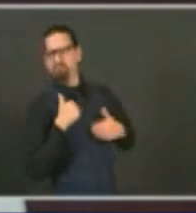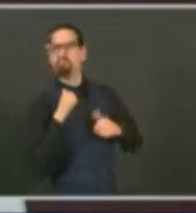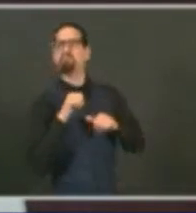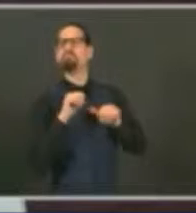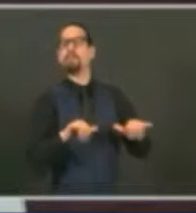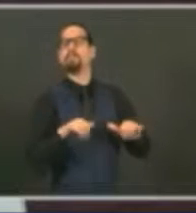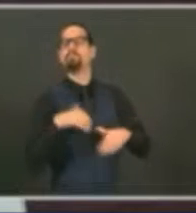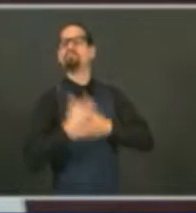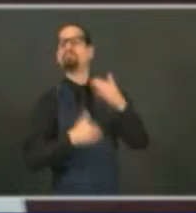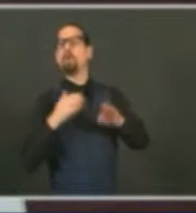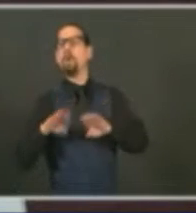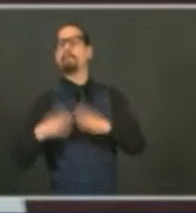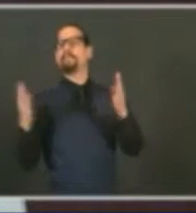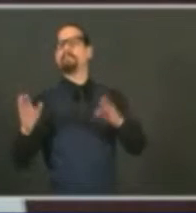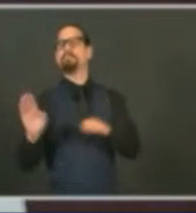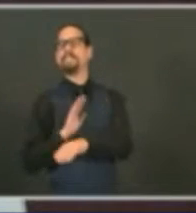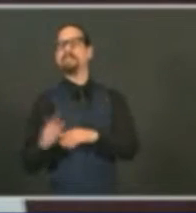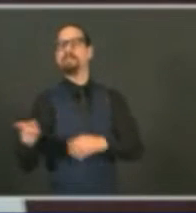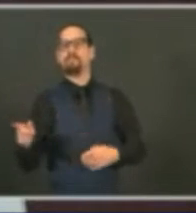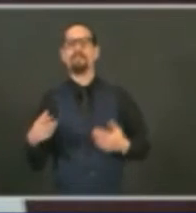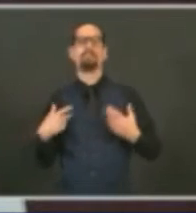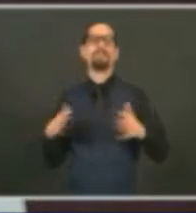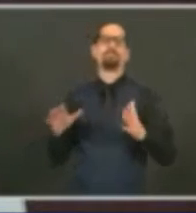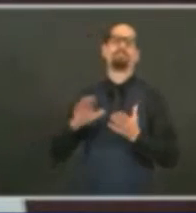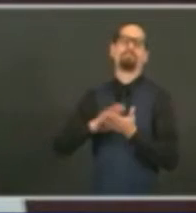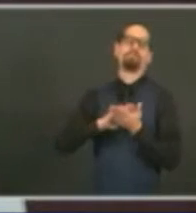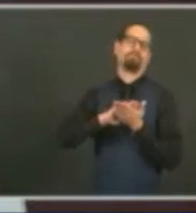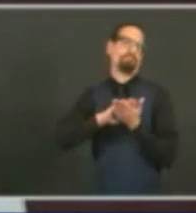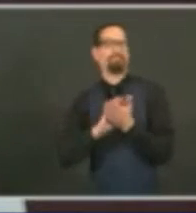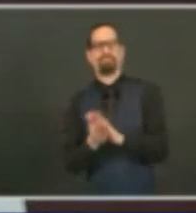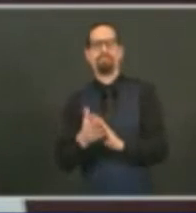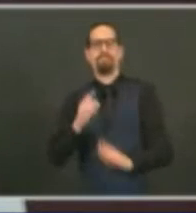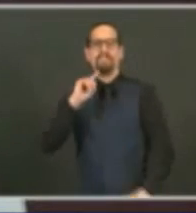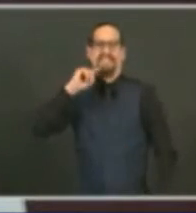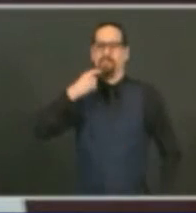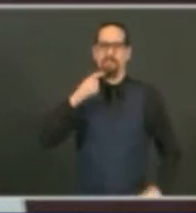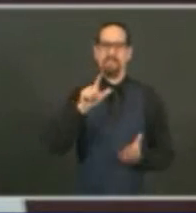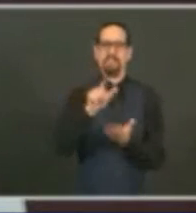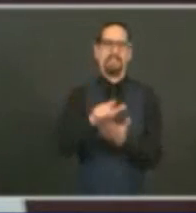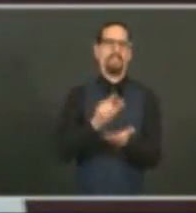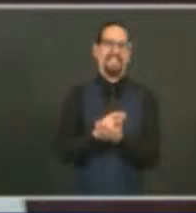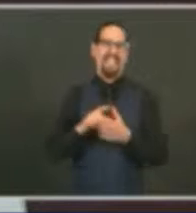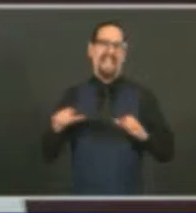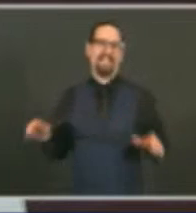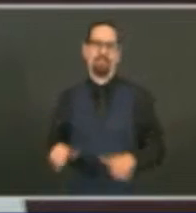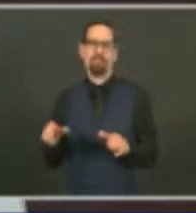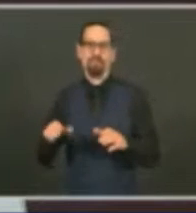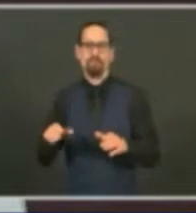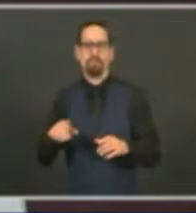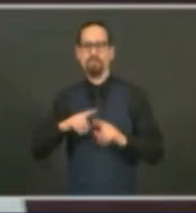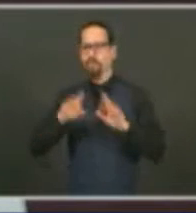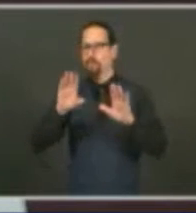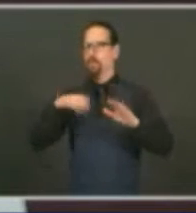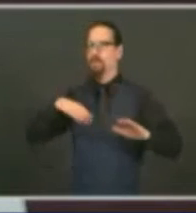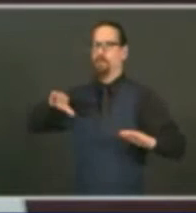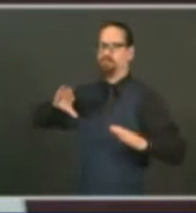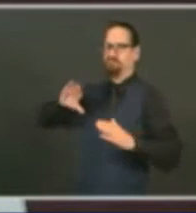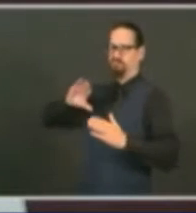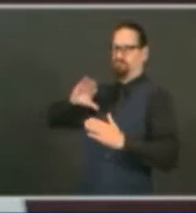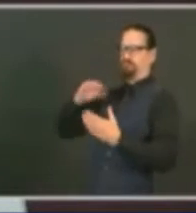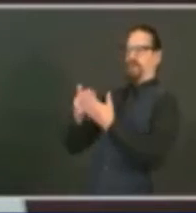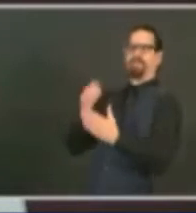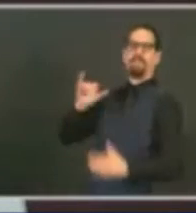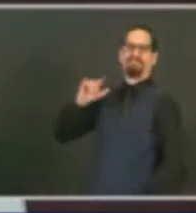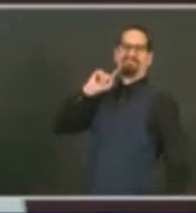sought from a legal perspective. And we hope not to have to reach that point, but that could occur. And there are cases where that's